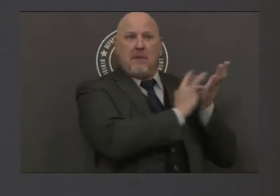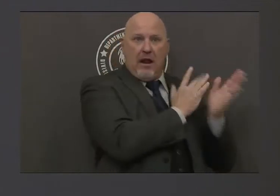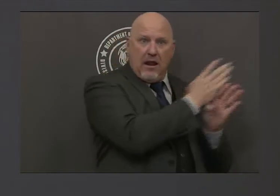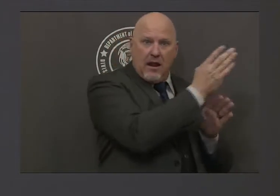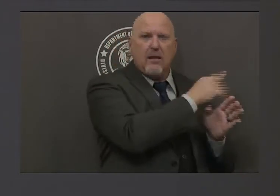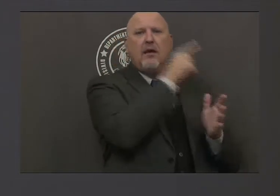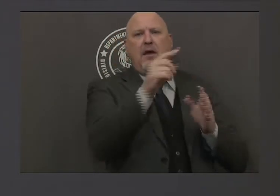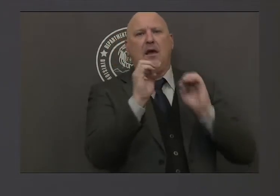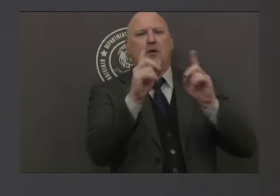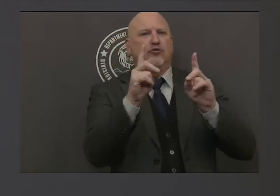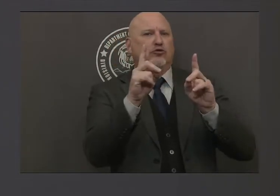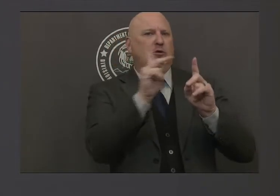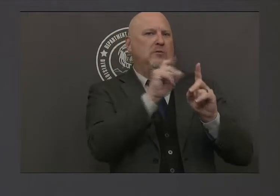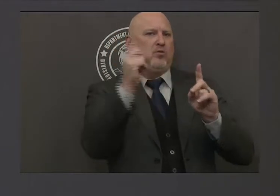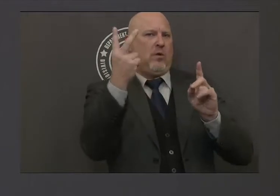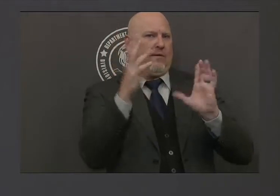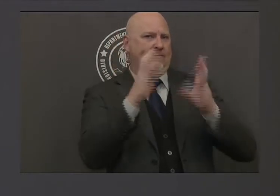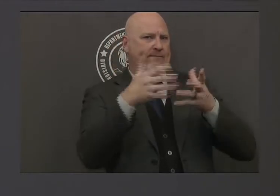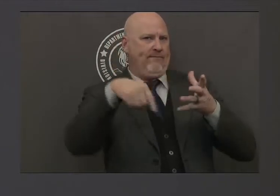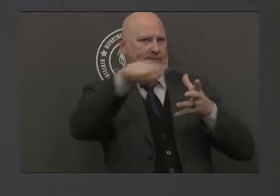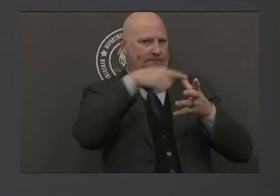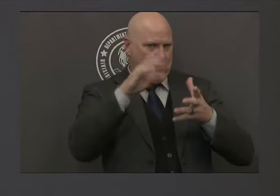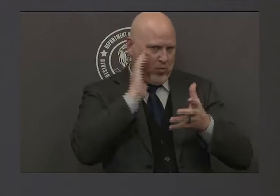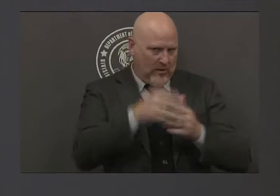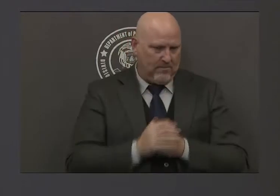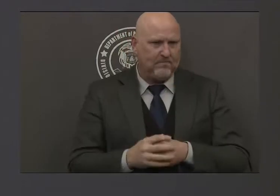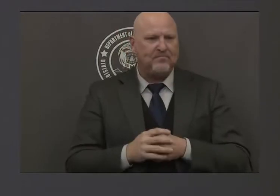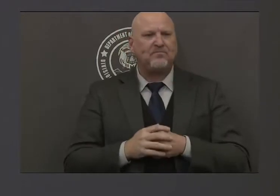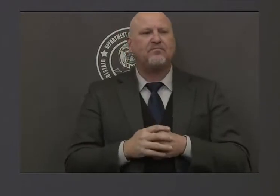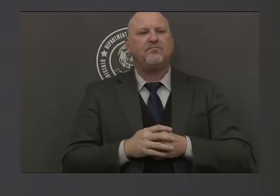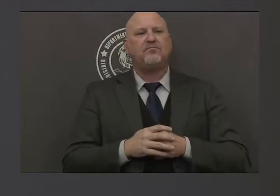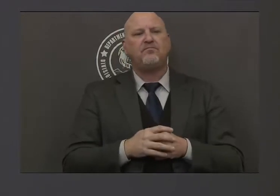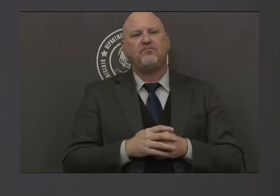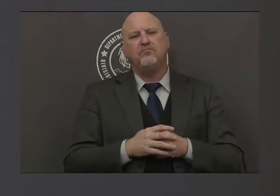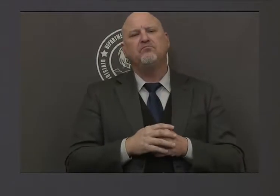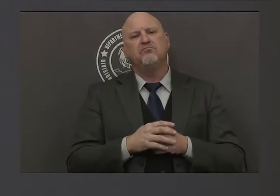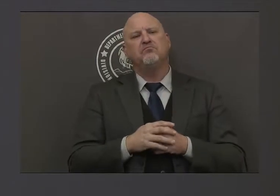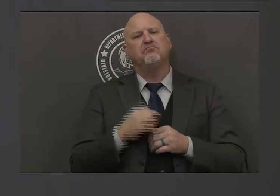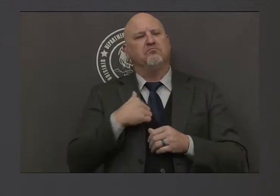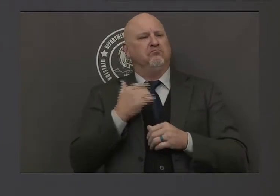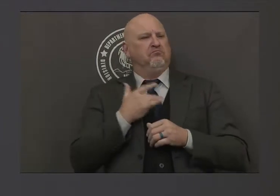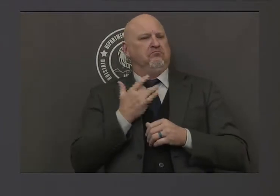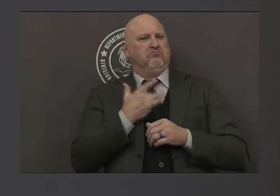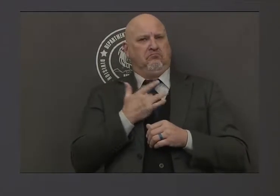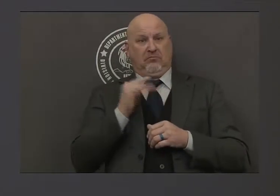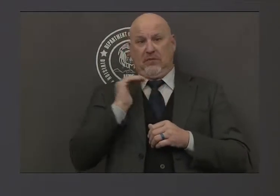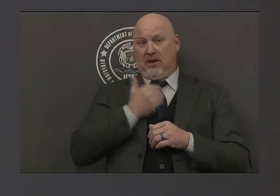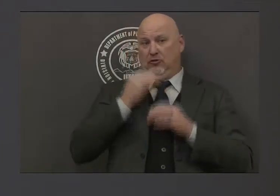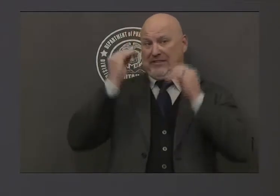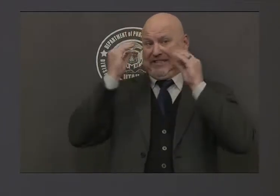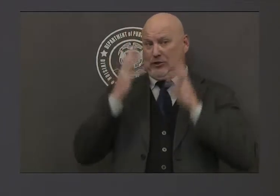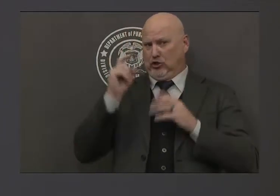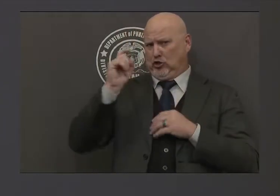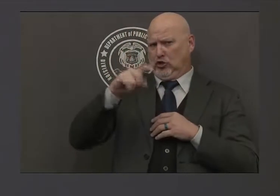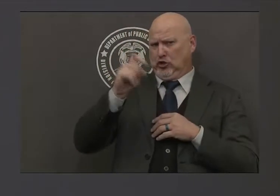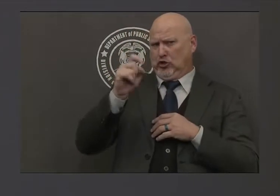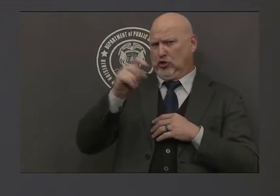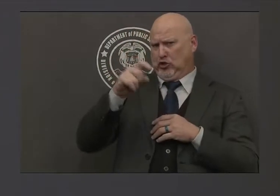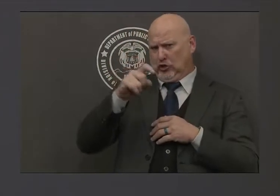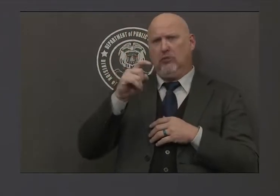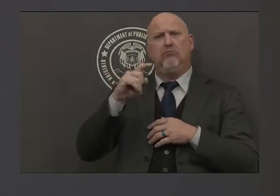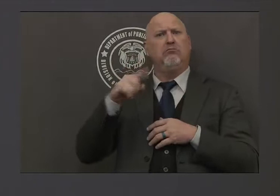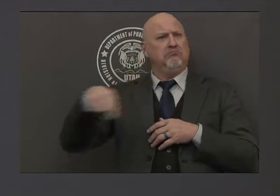they will, in fact, have our teachers be able to receive vaccinations by the end of December or the first part of